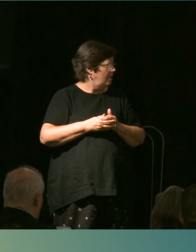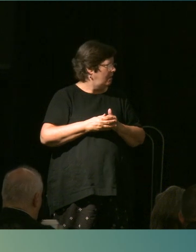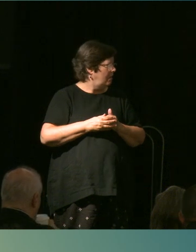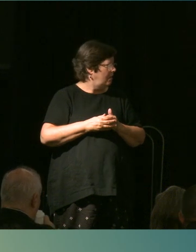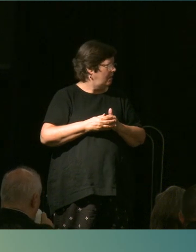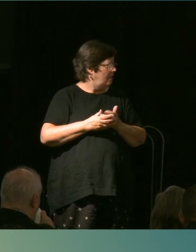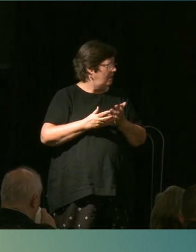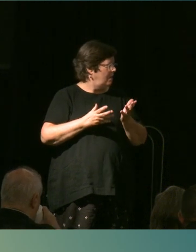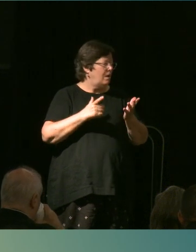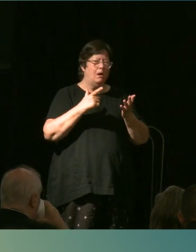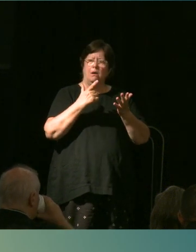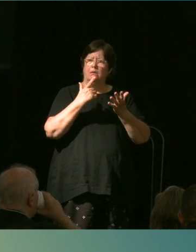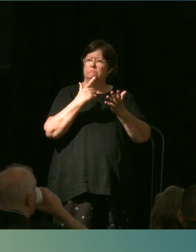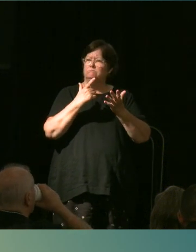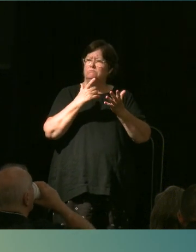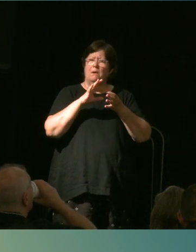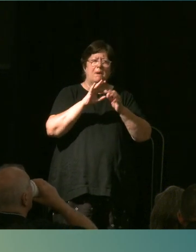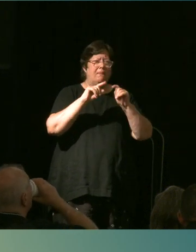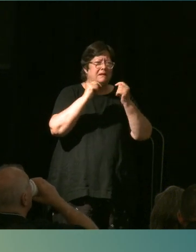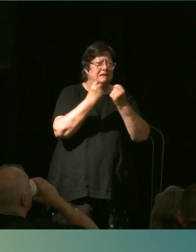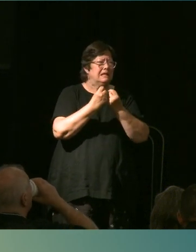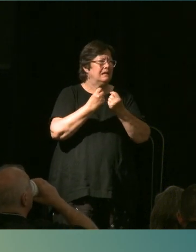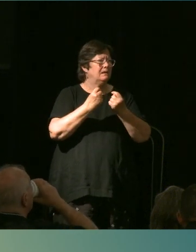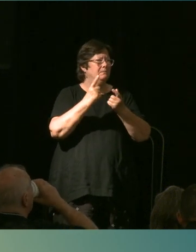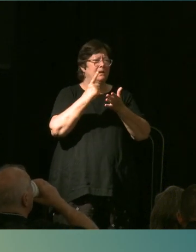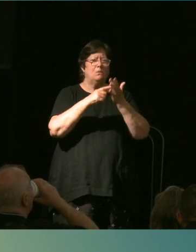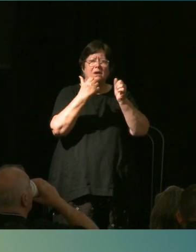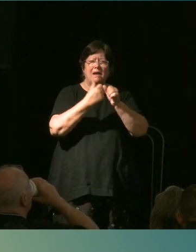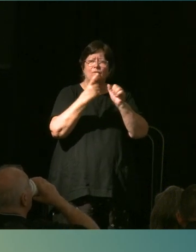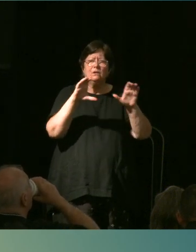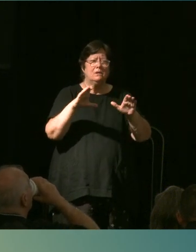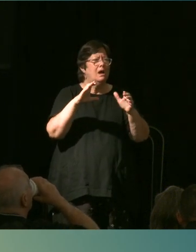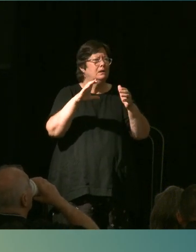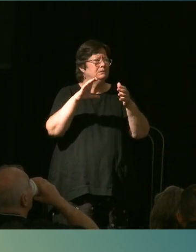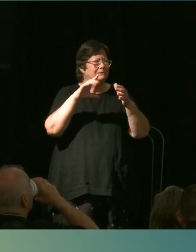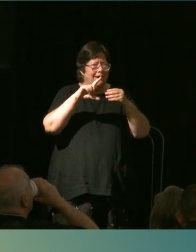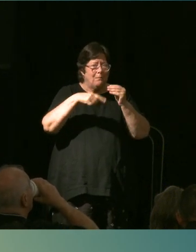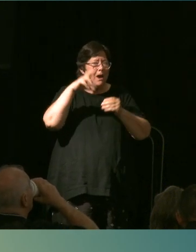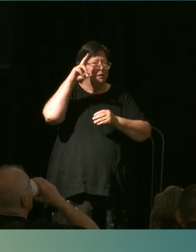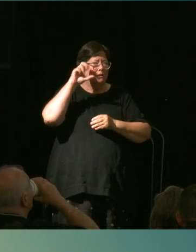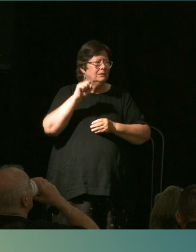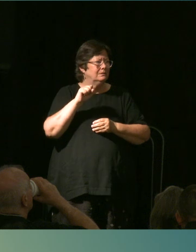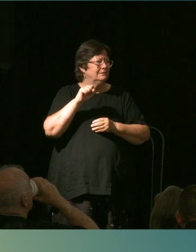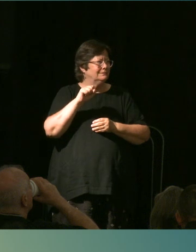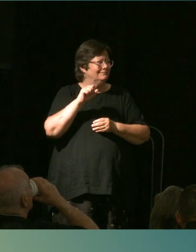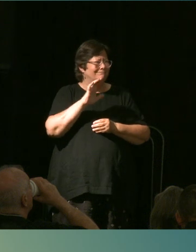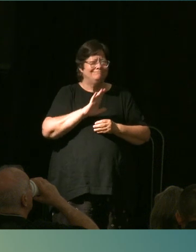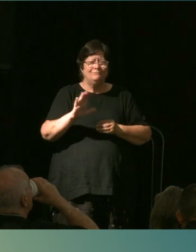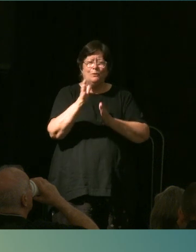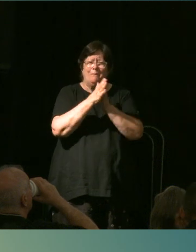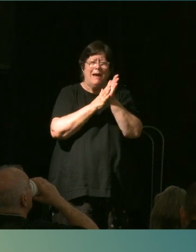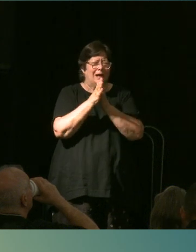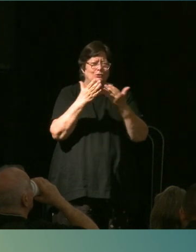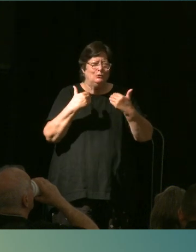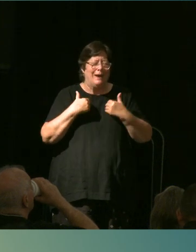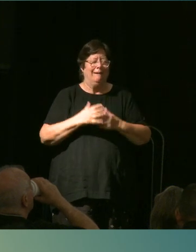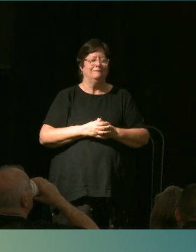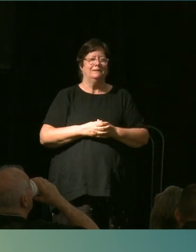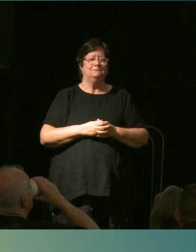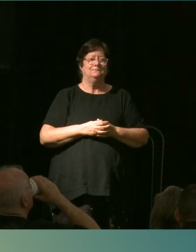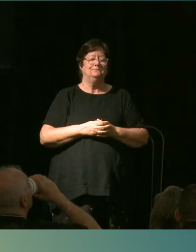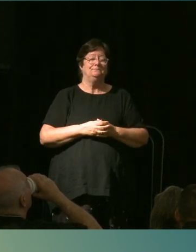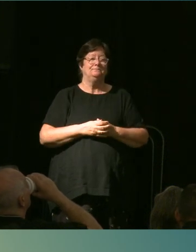these people do for this syndrome and the passion they have for this syndrome. With that being